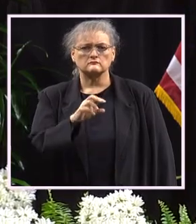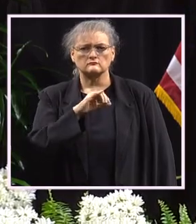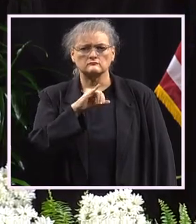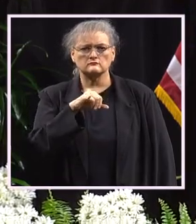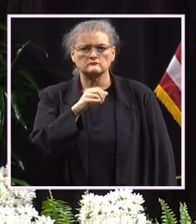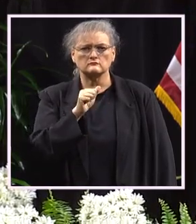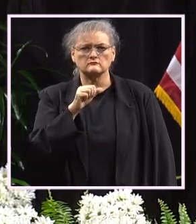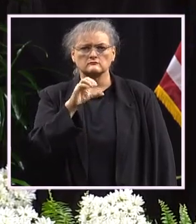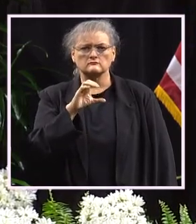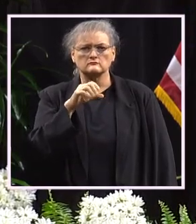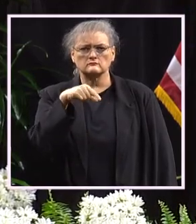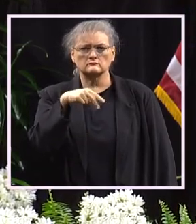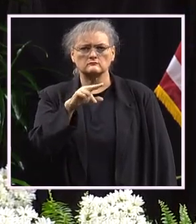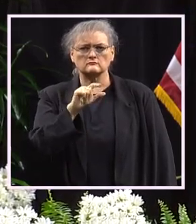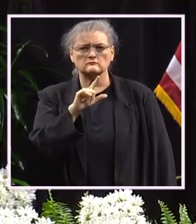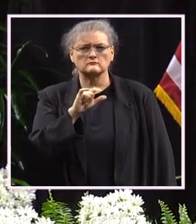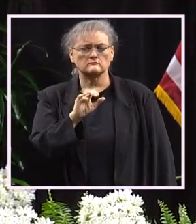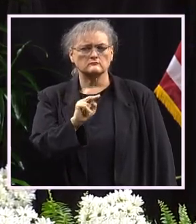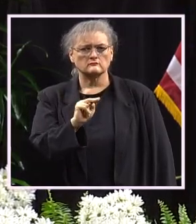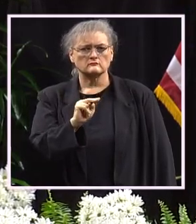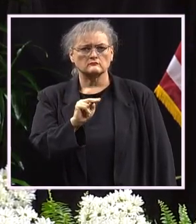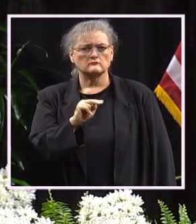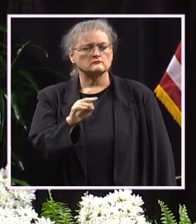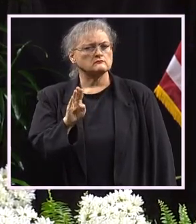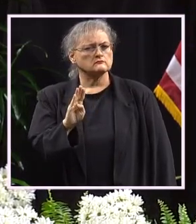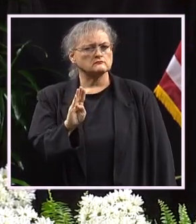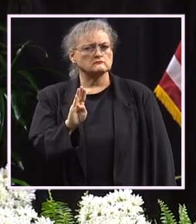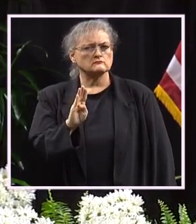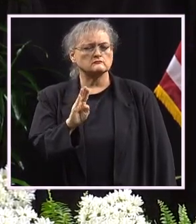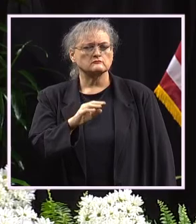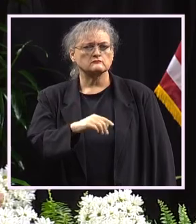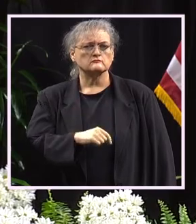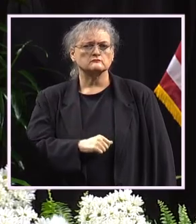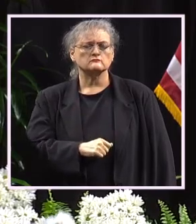Jacqueline Goico.